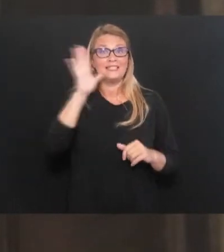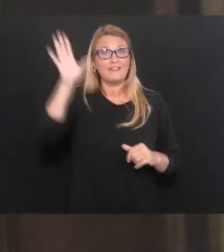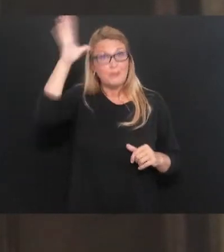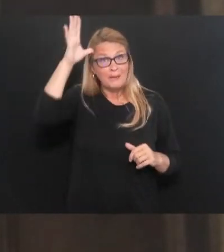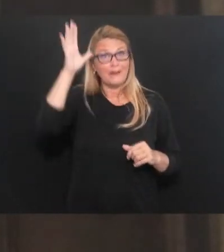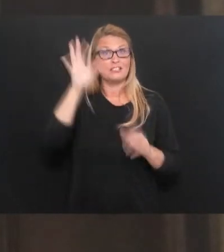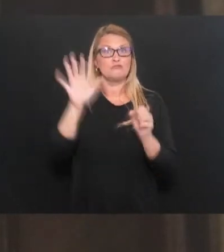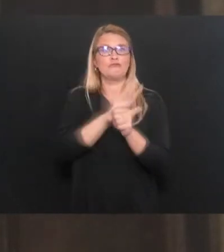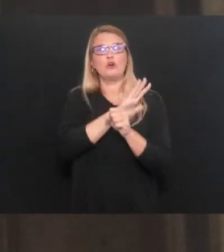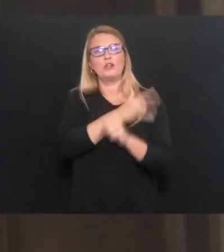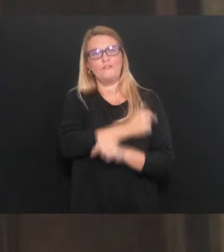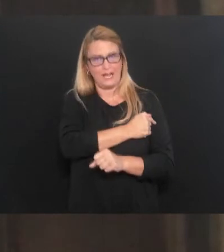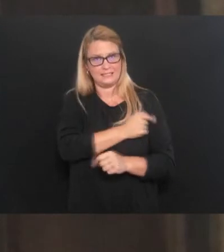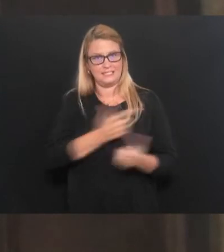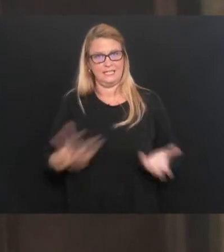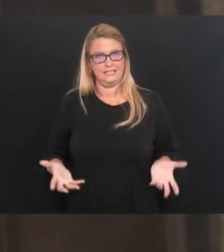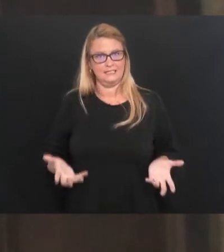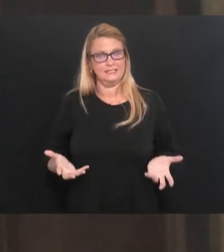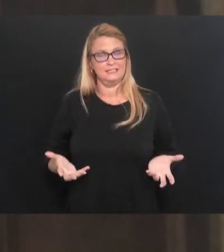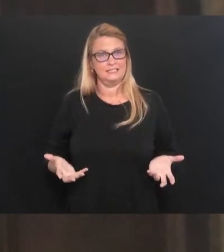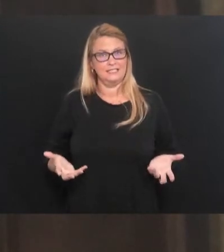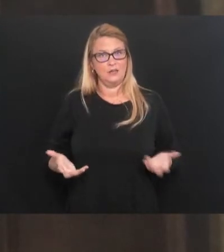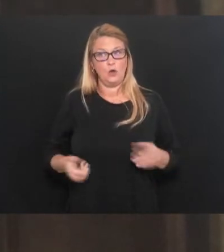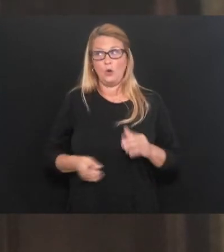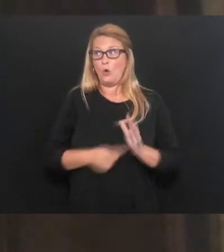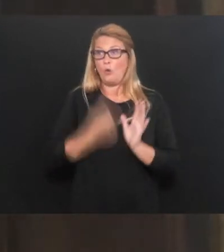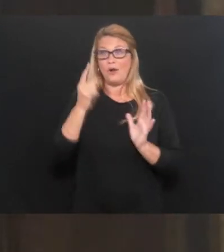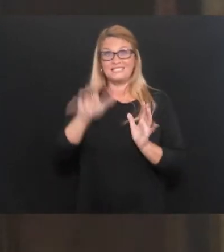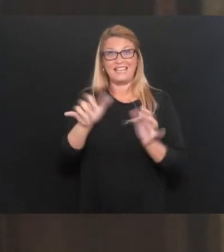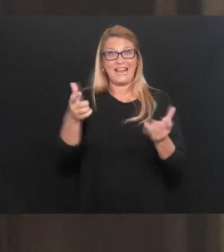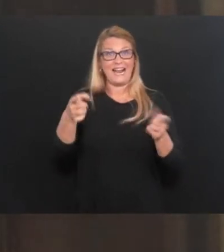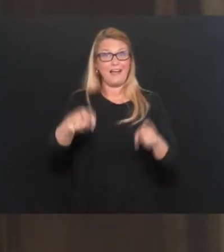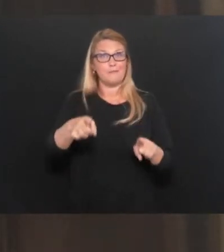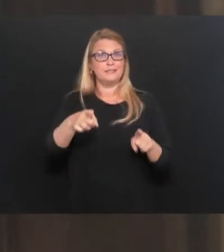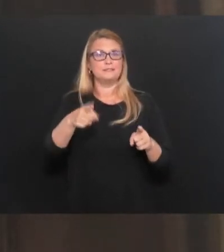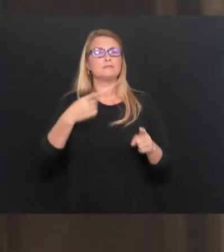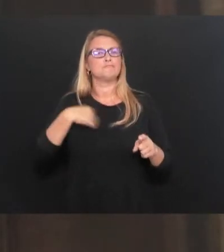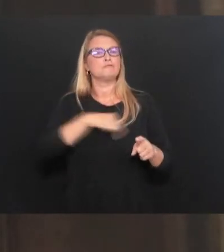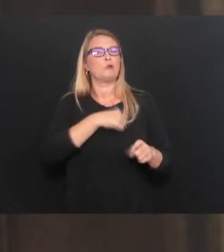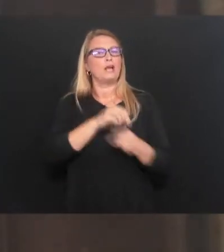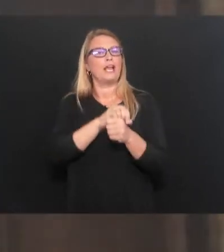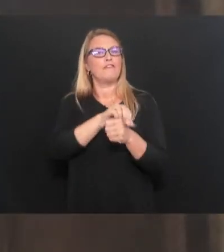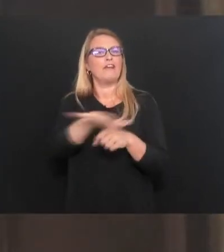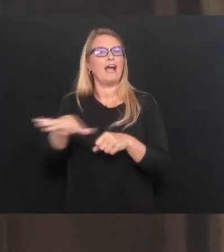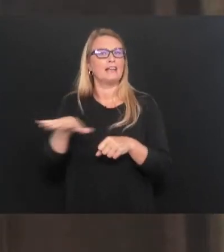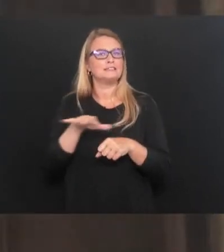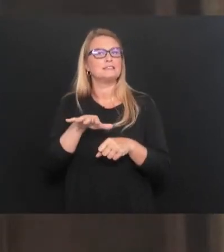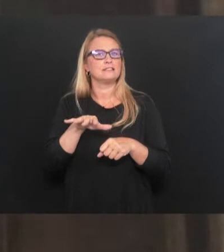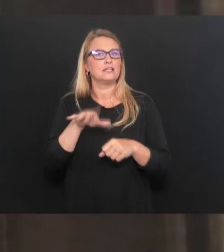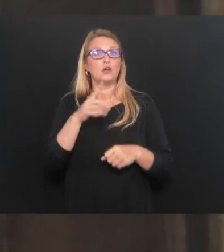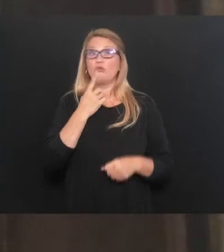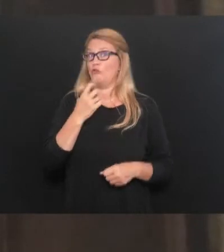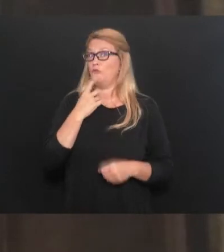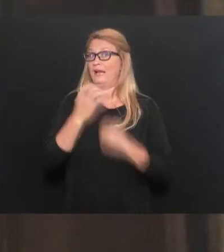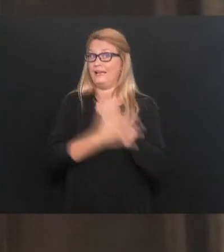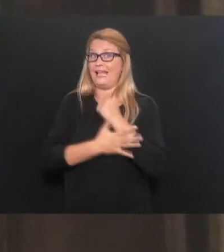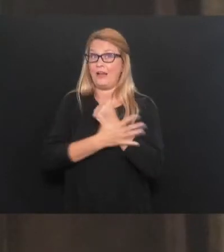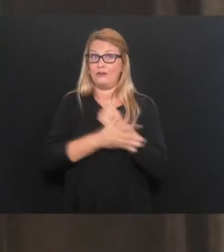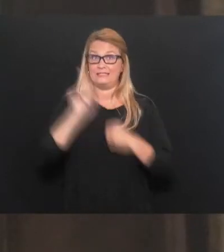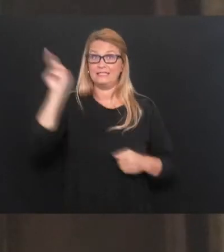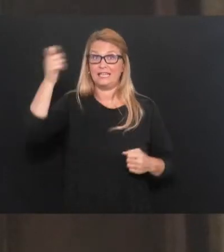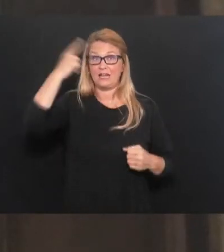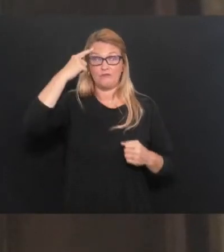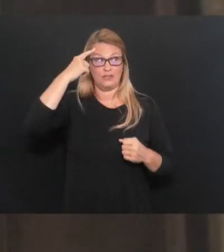vaccinated. And once you're fully vaccinated, then we would advise, because of the red counties the governor